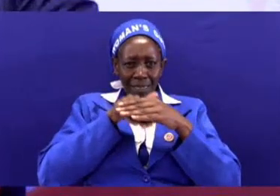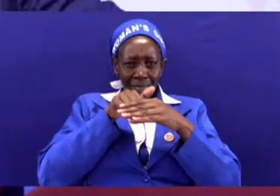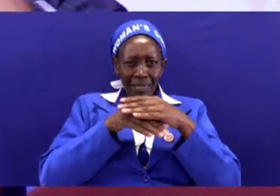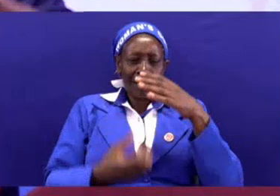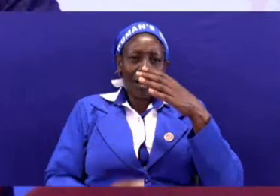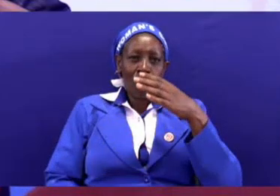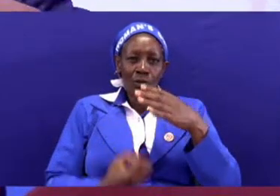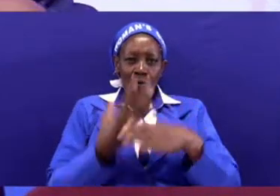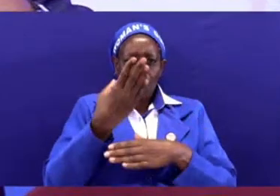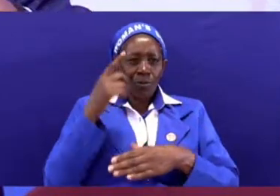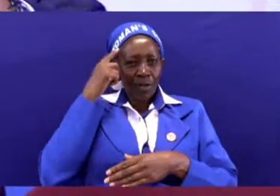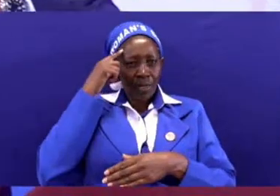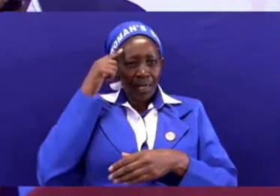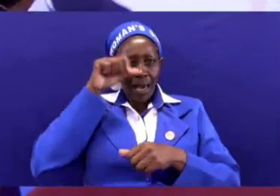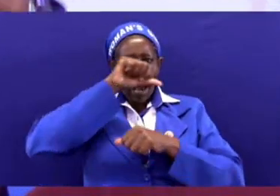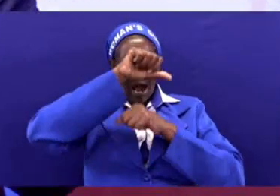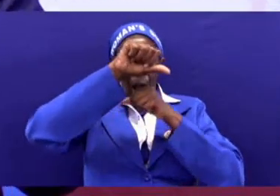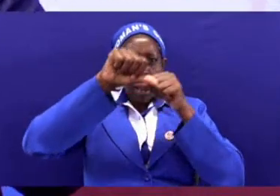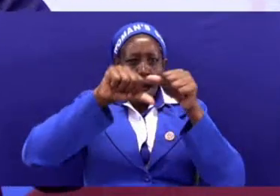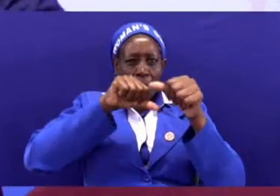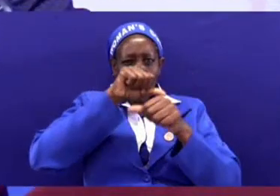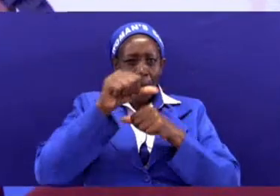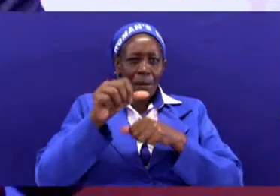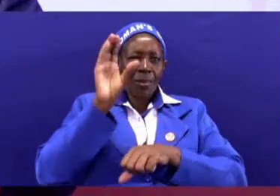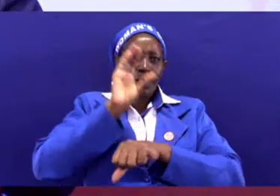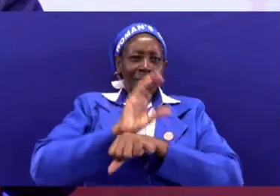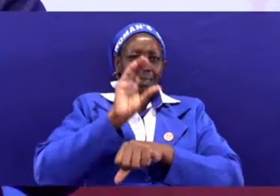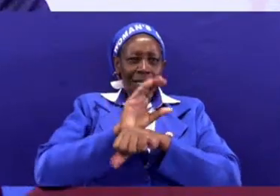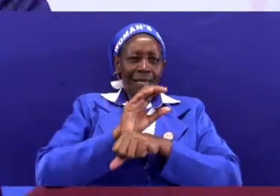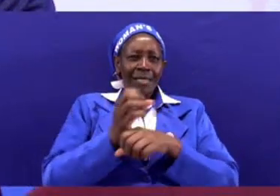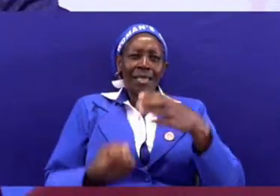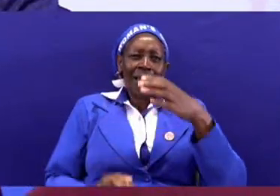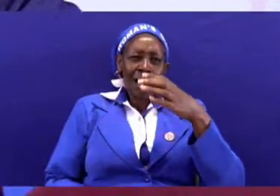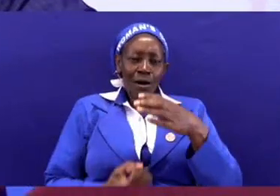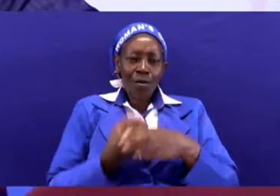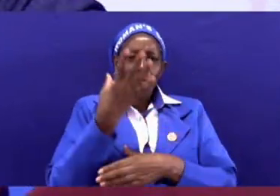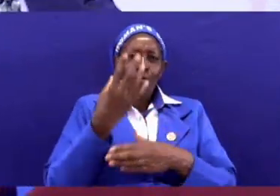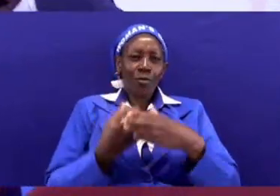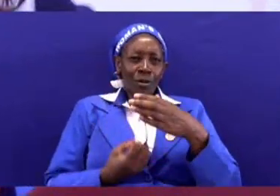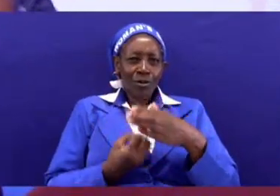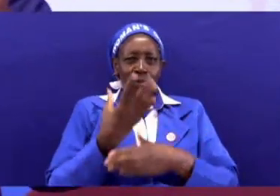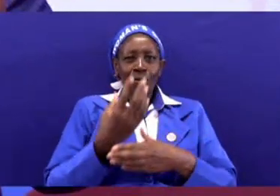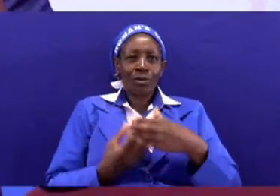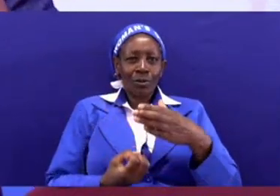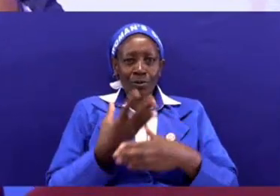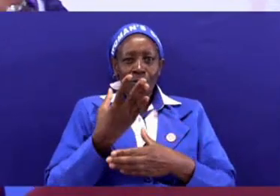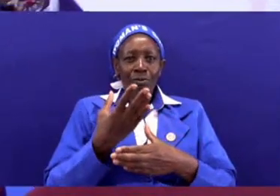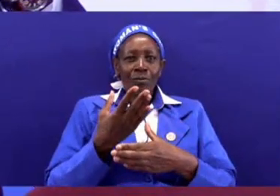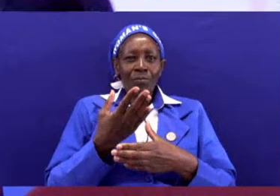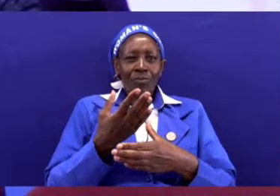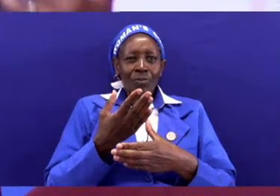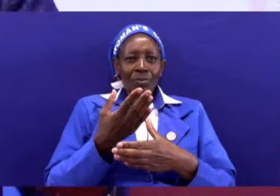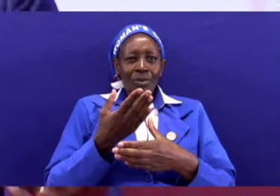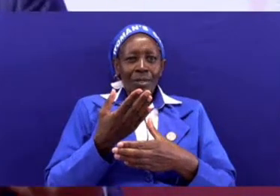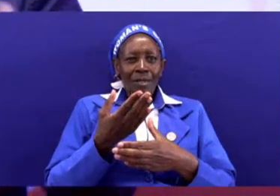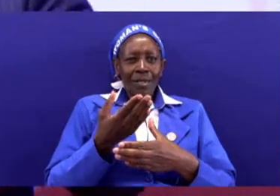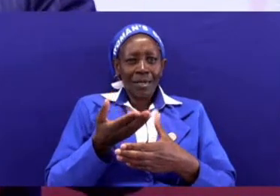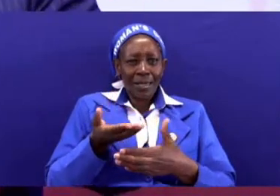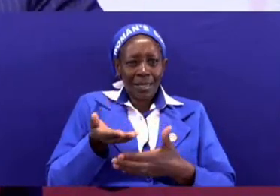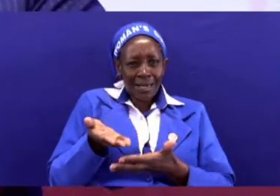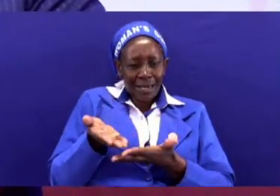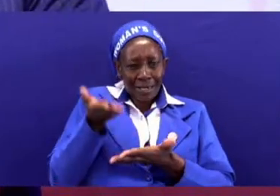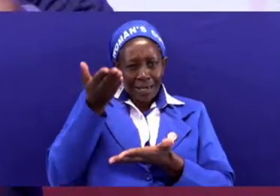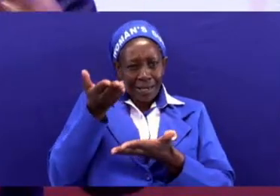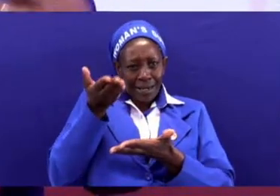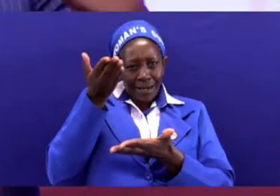for our congregations, the internal growth, the internal makeup, the increase in spiritual growth,